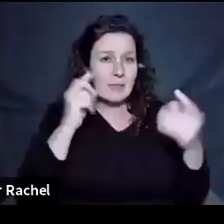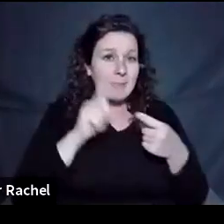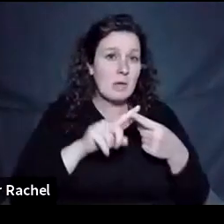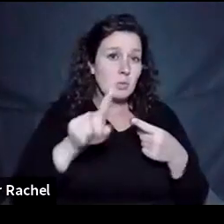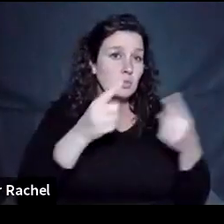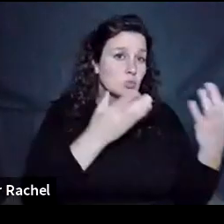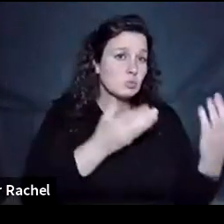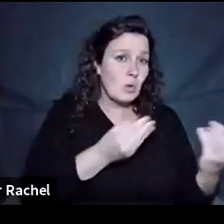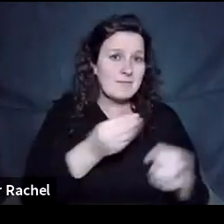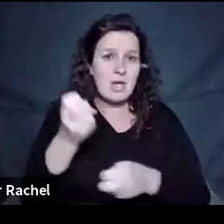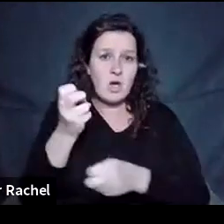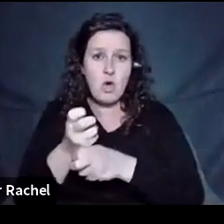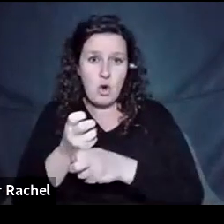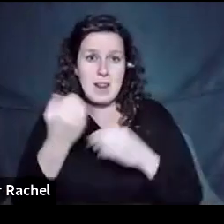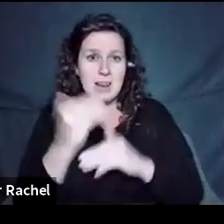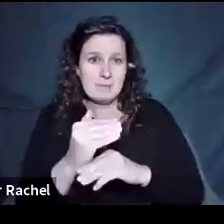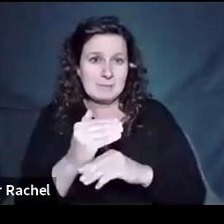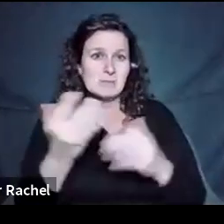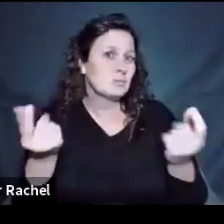hard limits are.